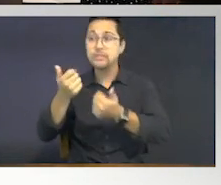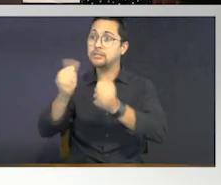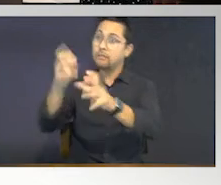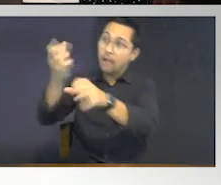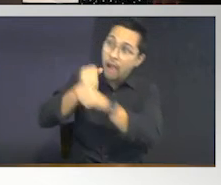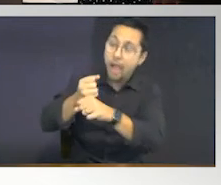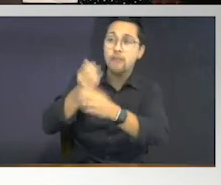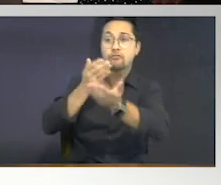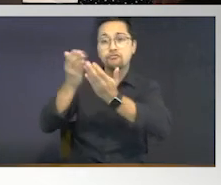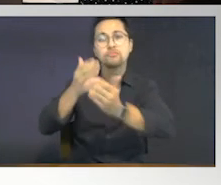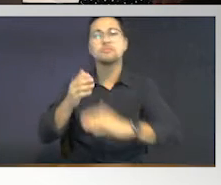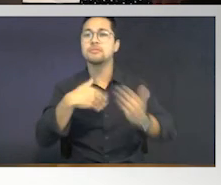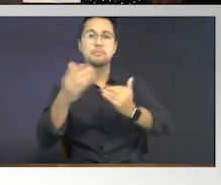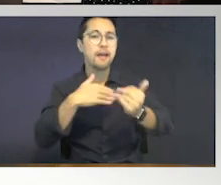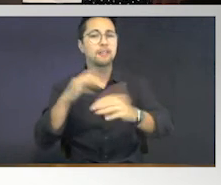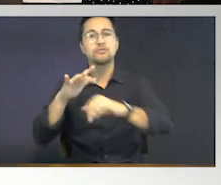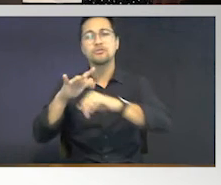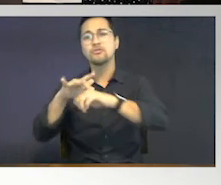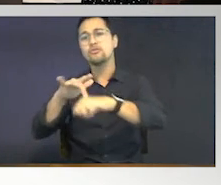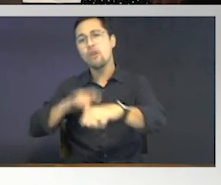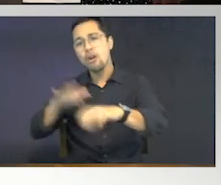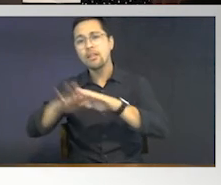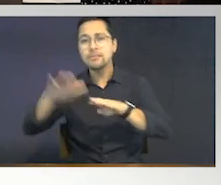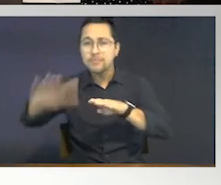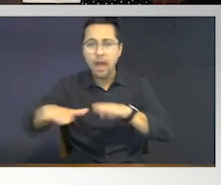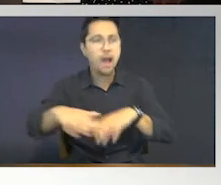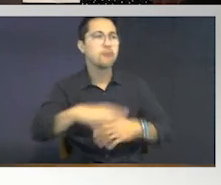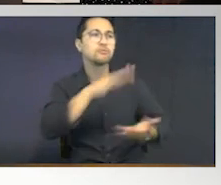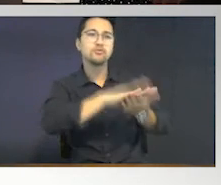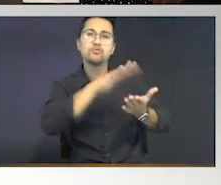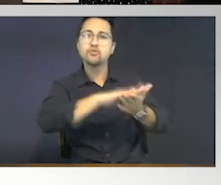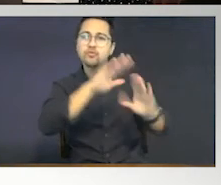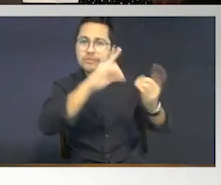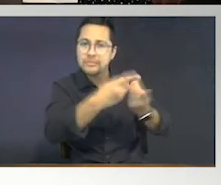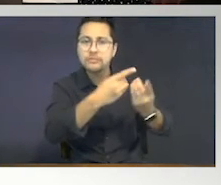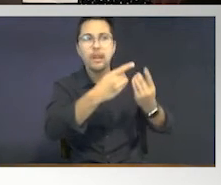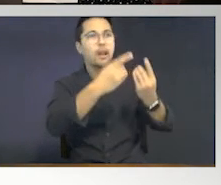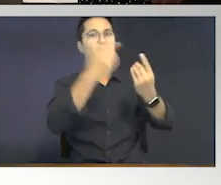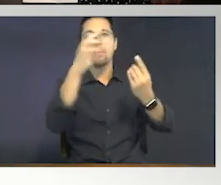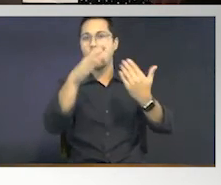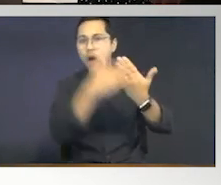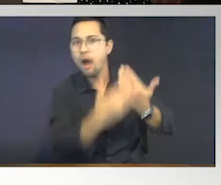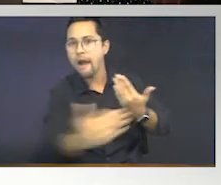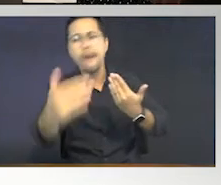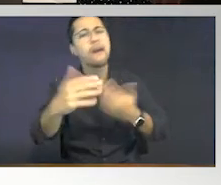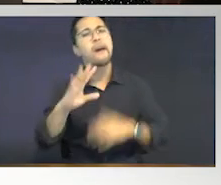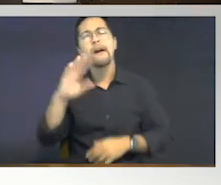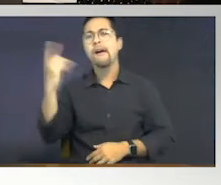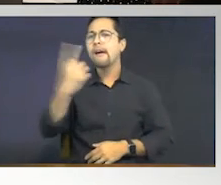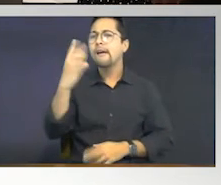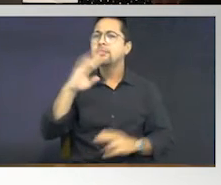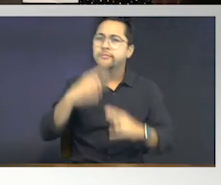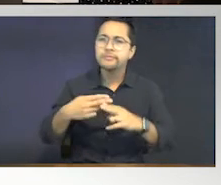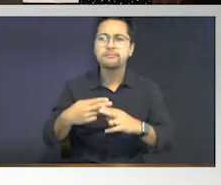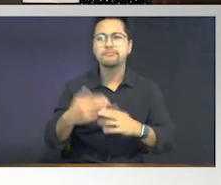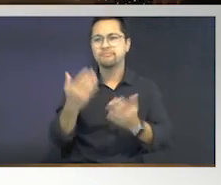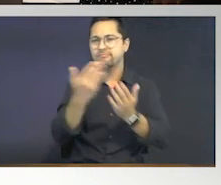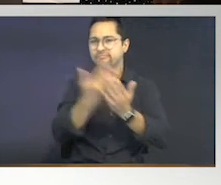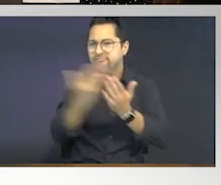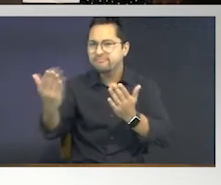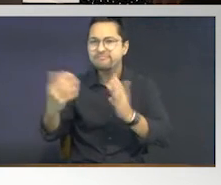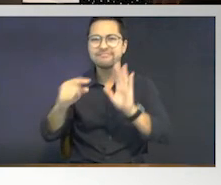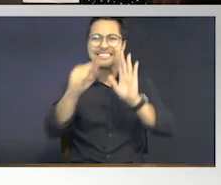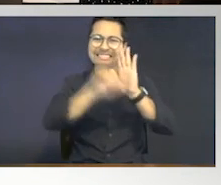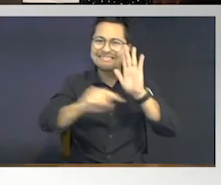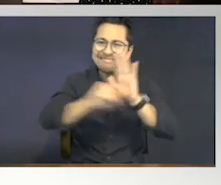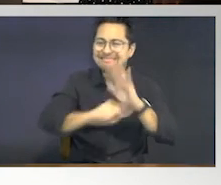it's in early steps or the school district or beyond. We're always talking about the deficits and the things that our children or young